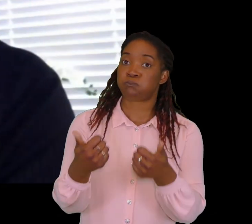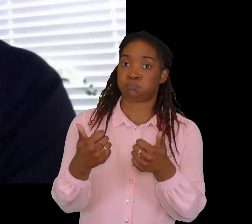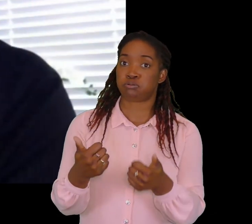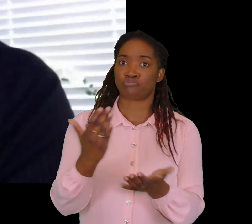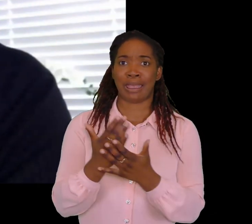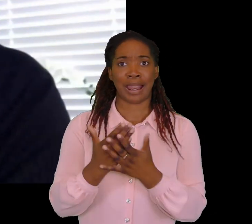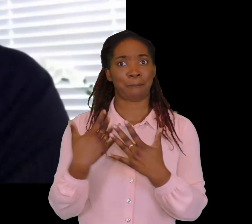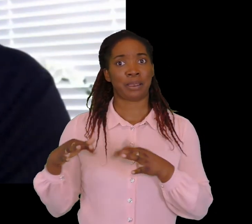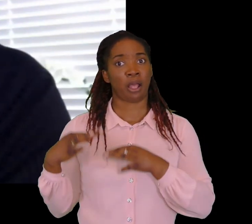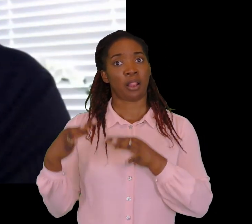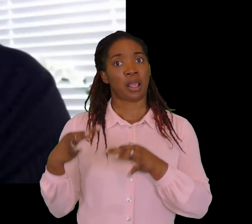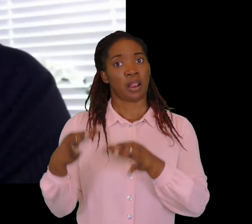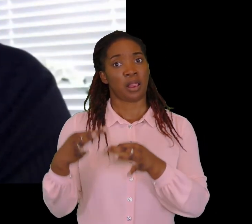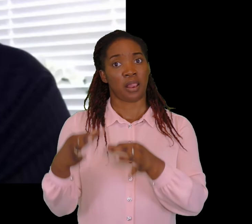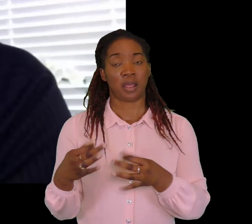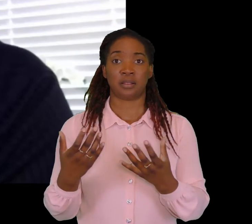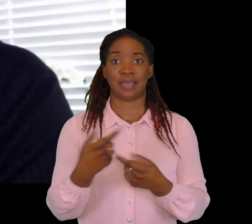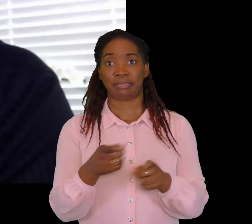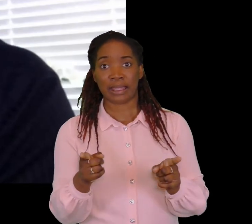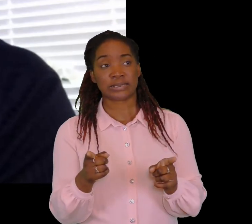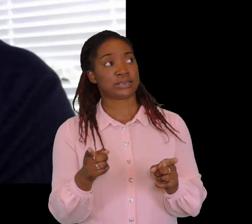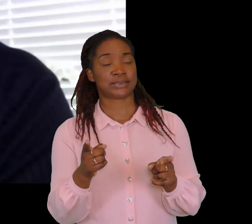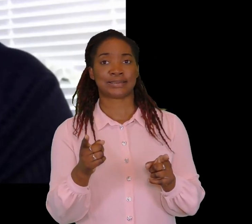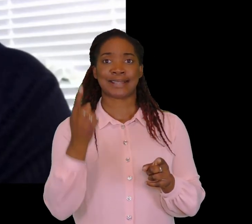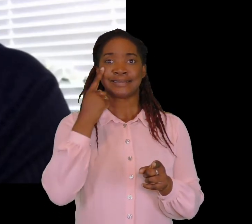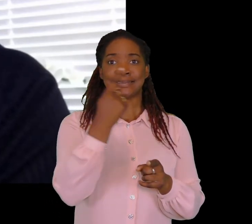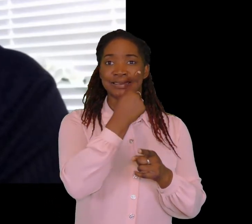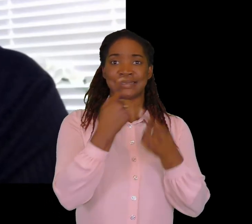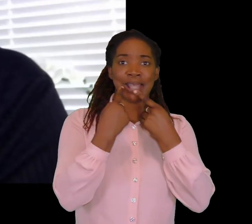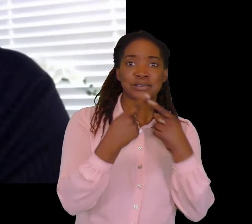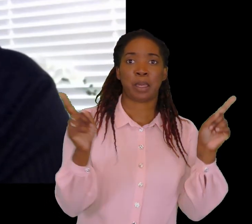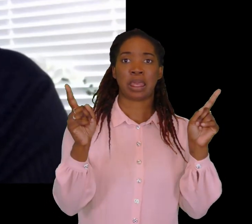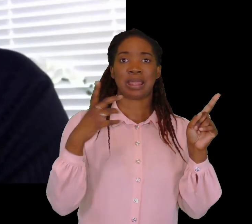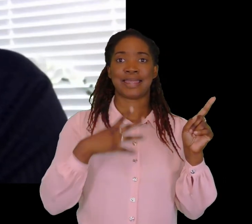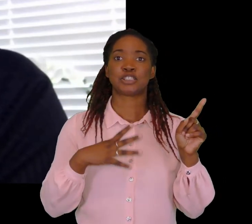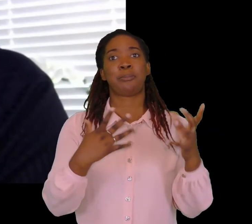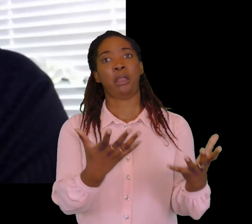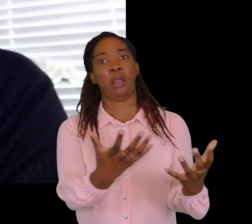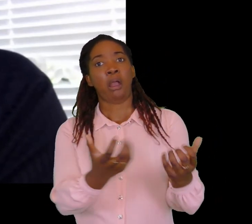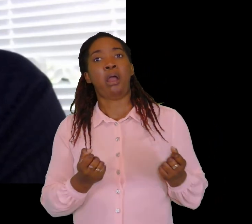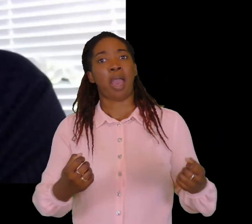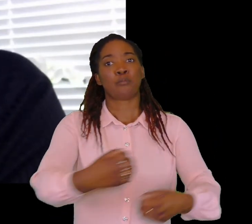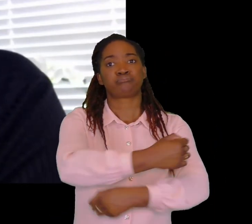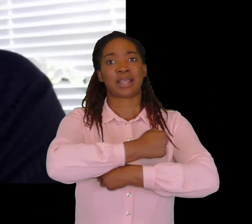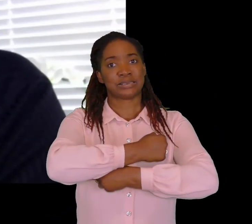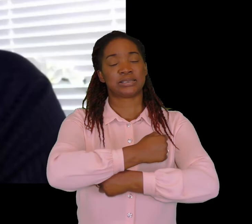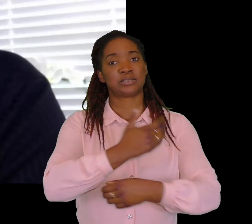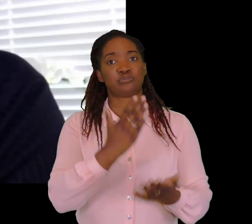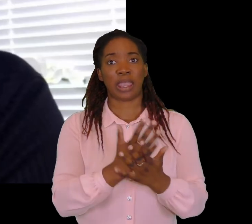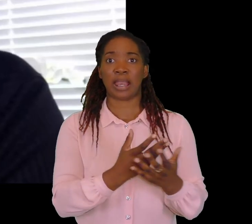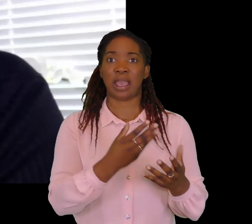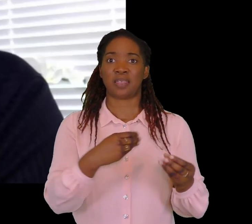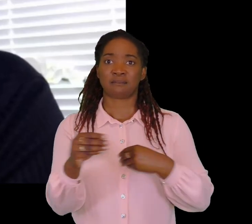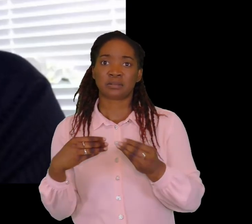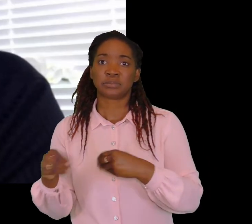it's well overdue that these testimonies need to be embraced, and the textualities and the